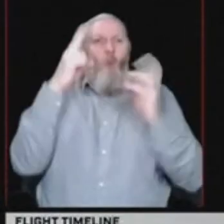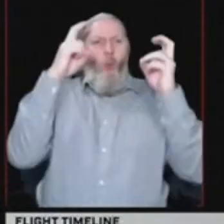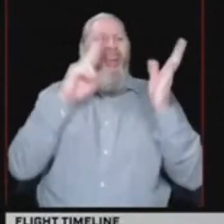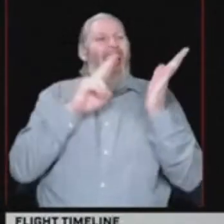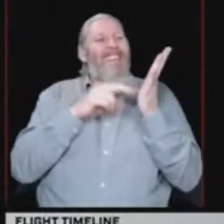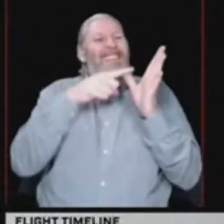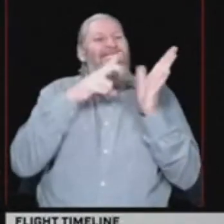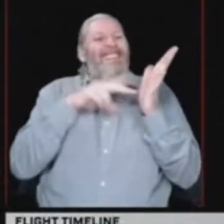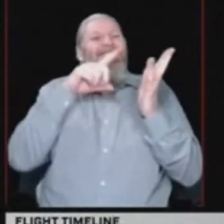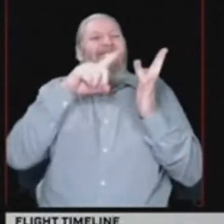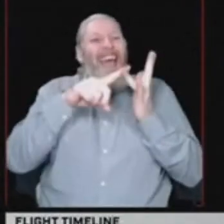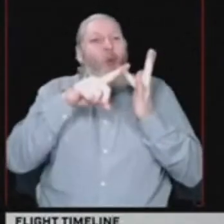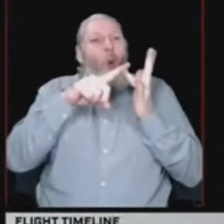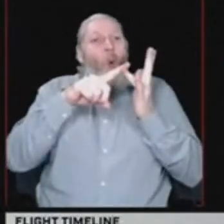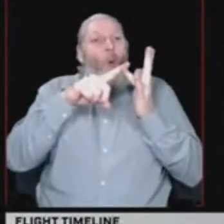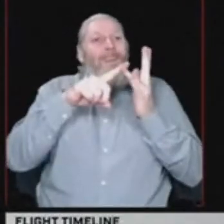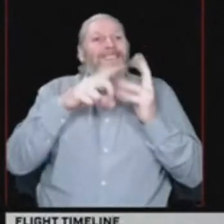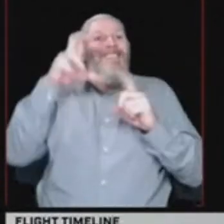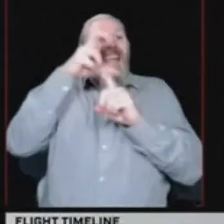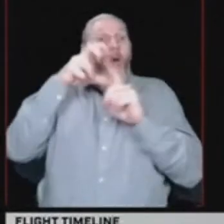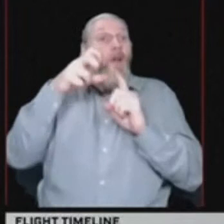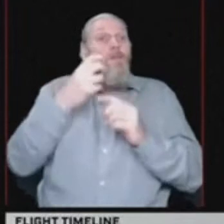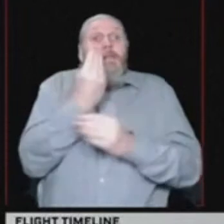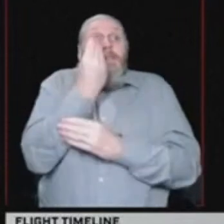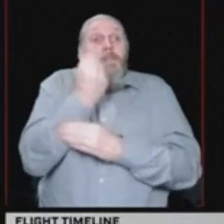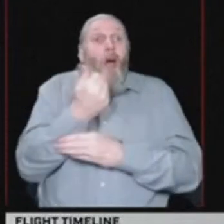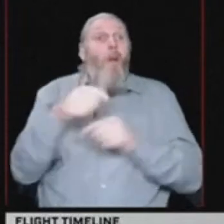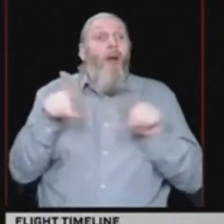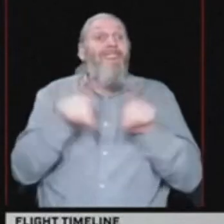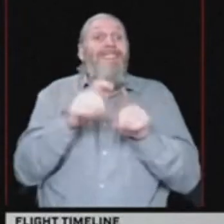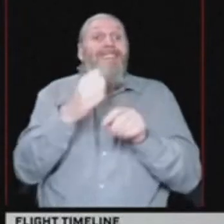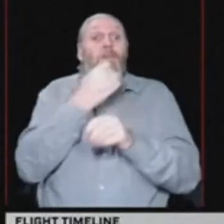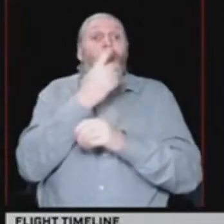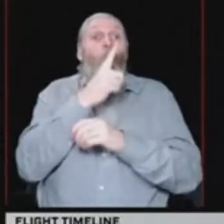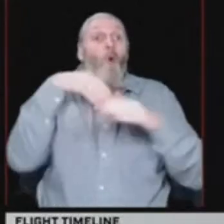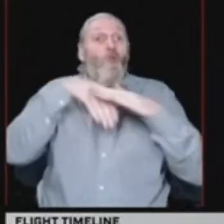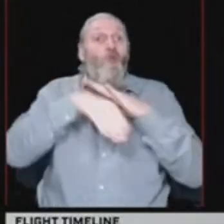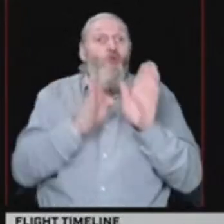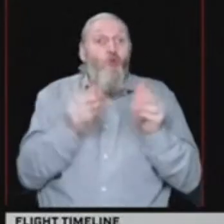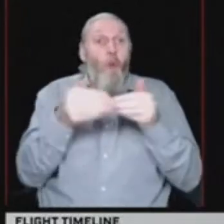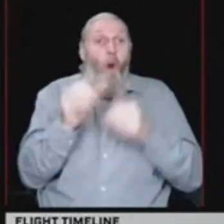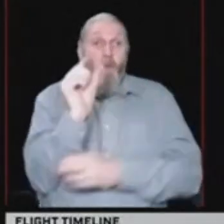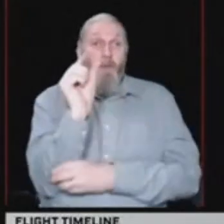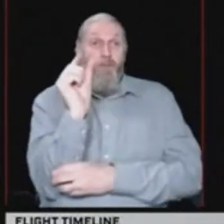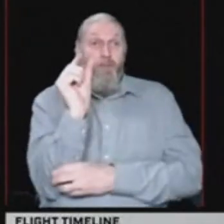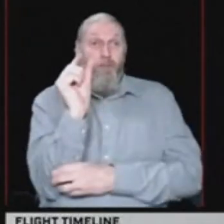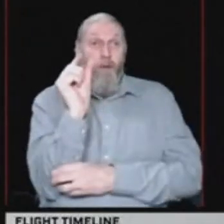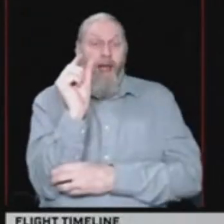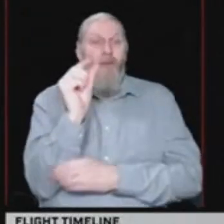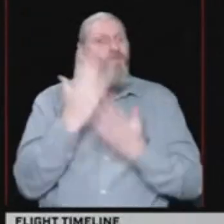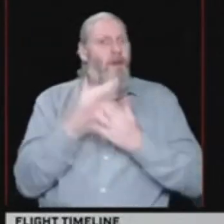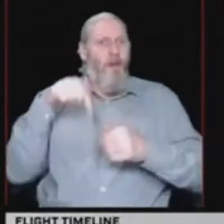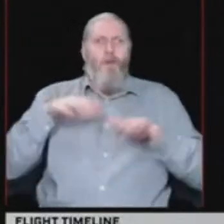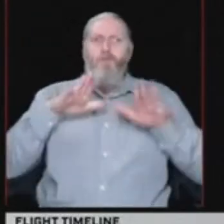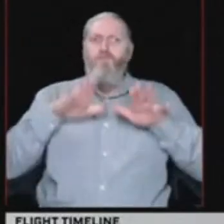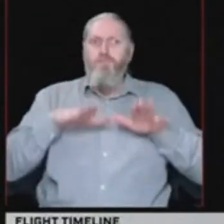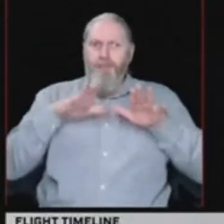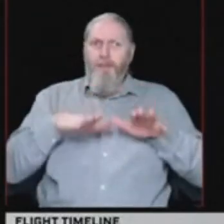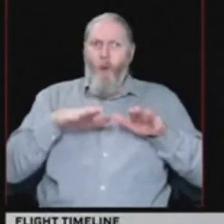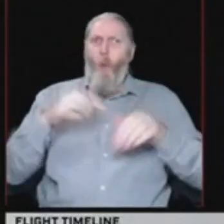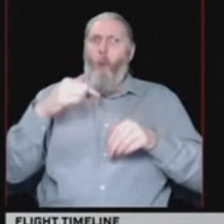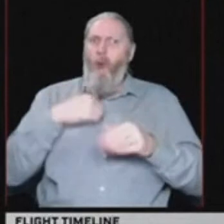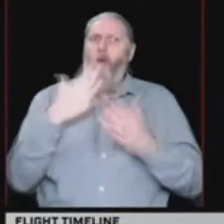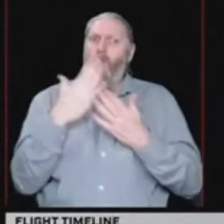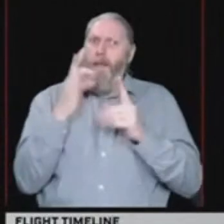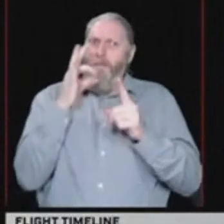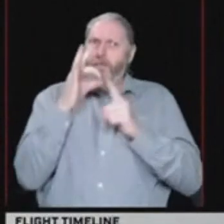than a shoebox, that the United Kingdom really has great speciality in, as well as some of the bigger ones, which we've always heard. So